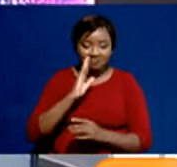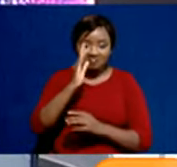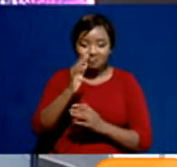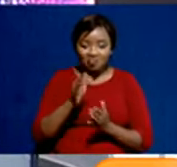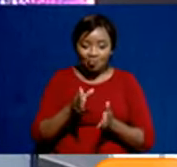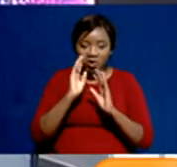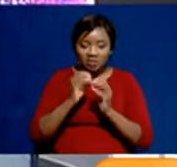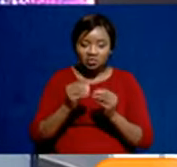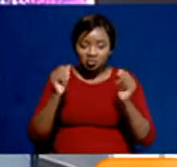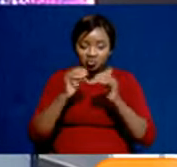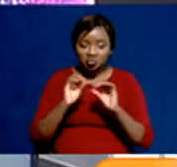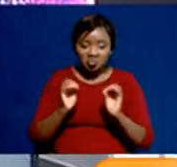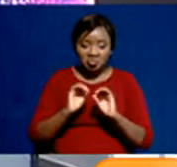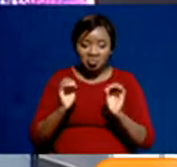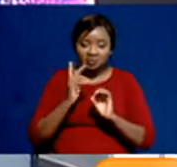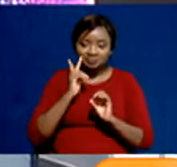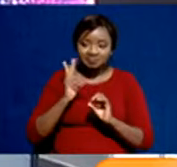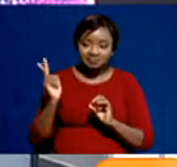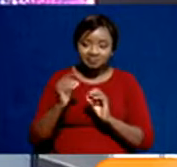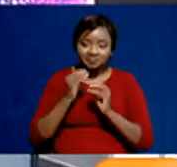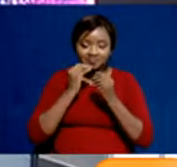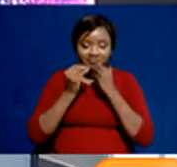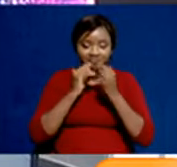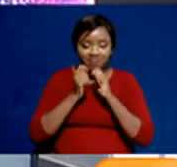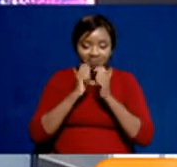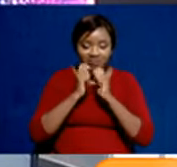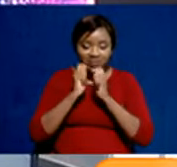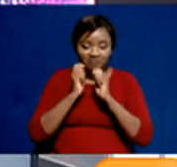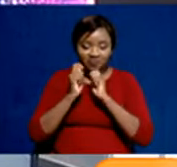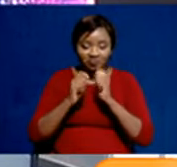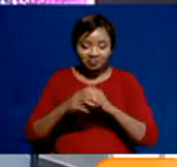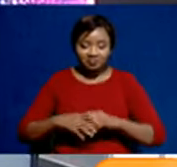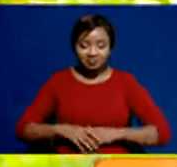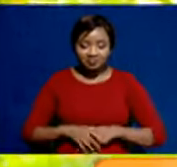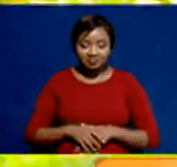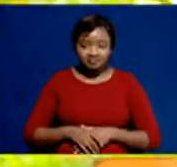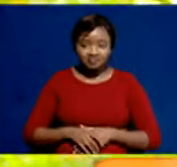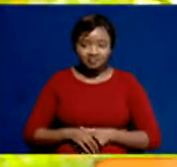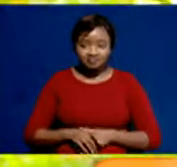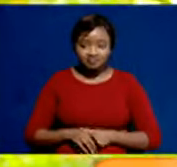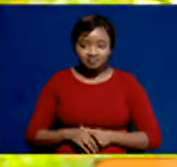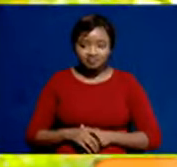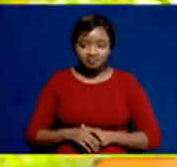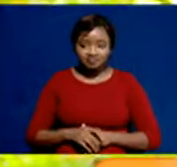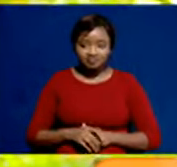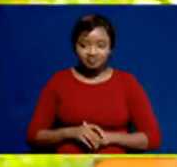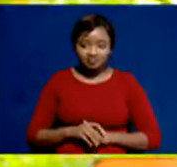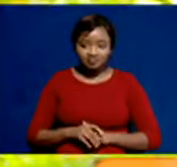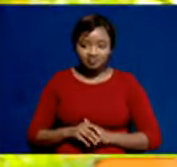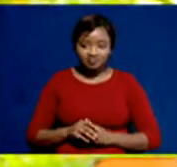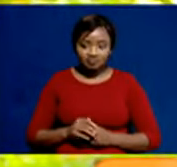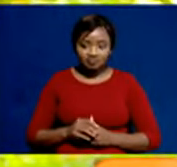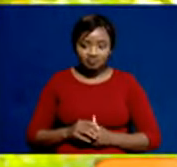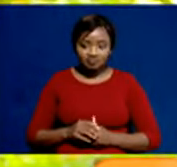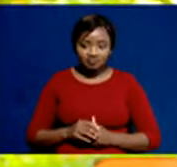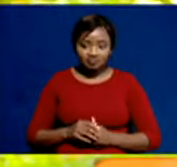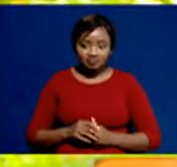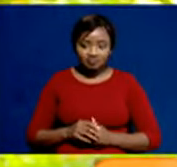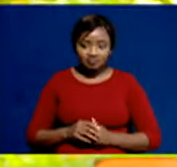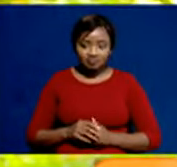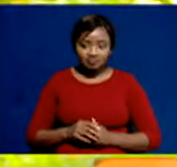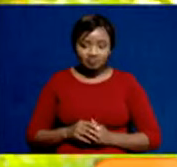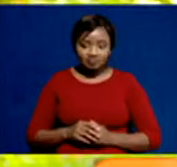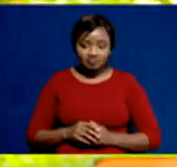Gituku in this extensive interview. Here's part one. Right, thank you for staying tuned. It's time we want to speak to